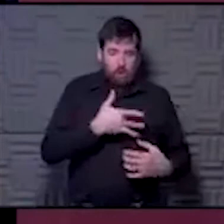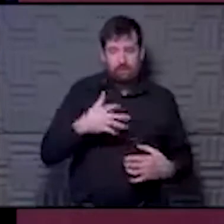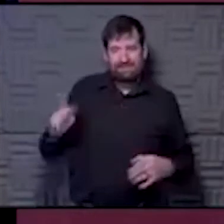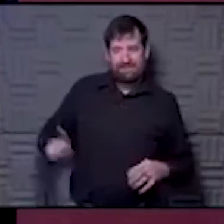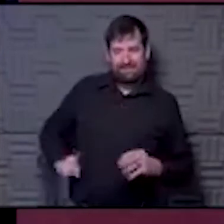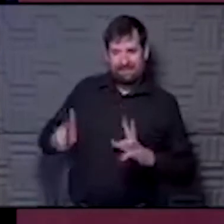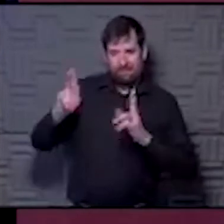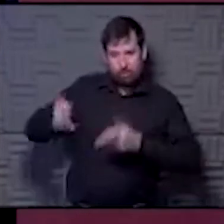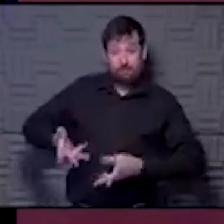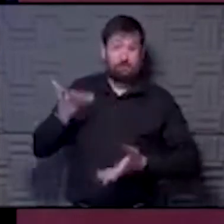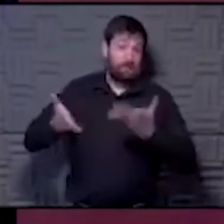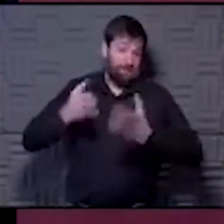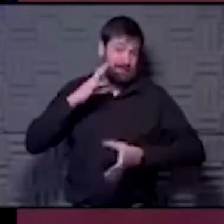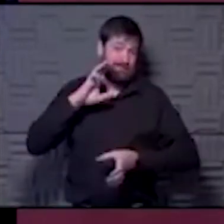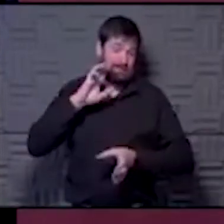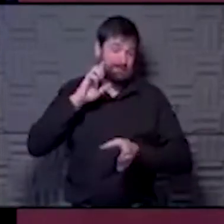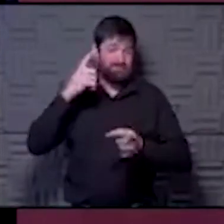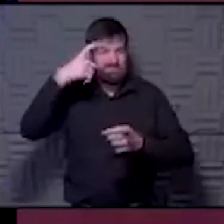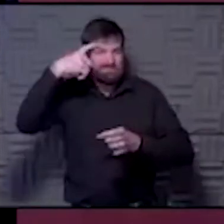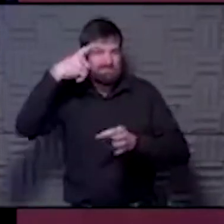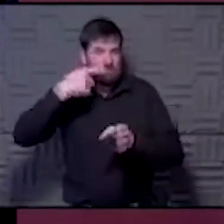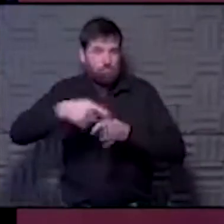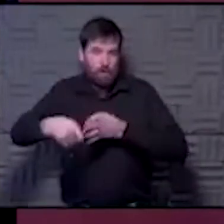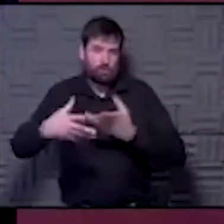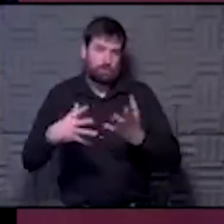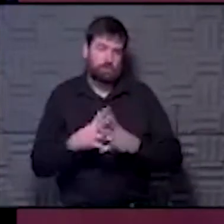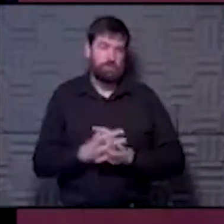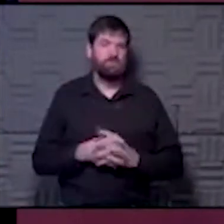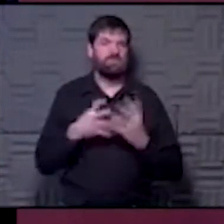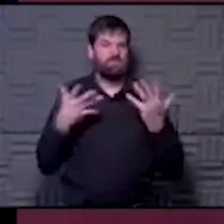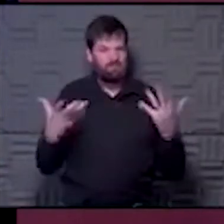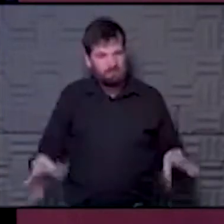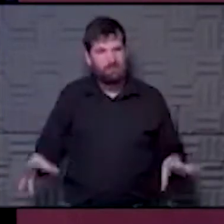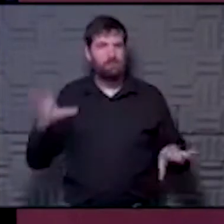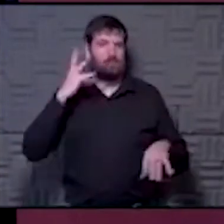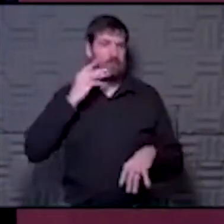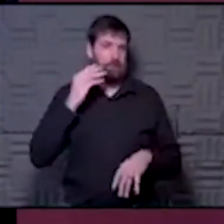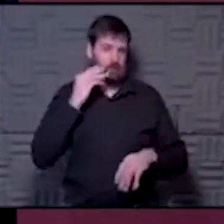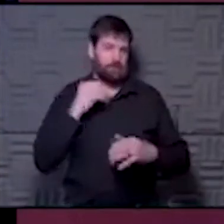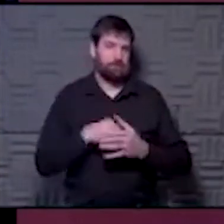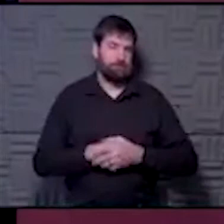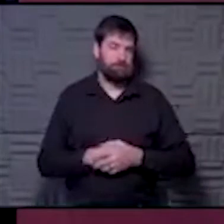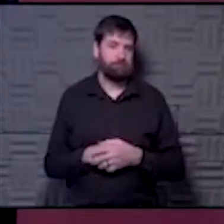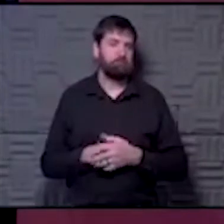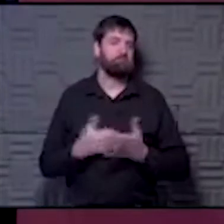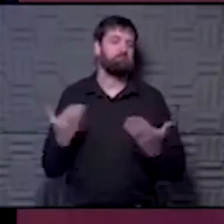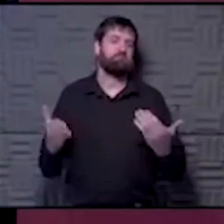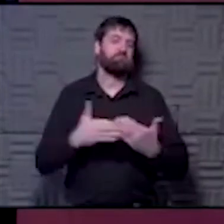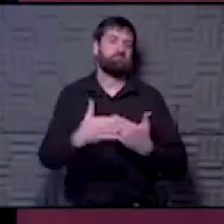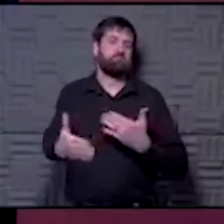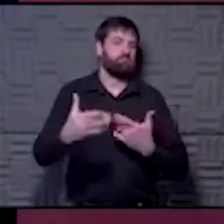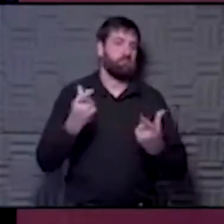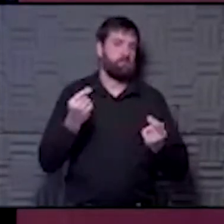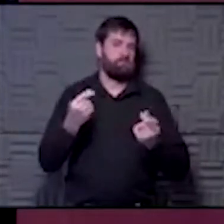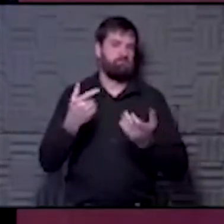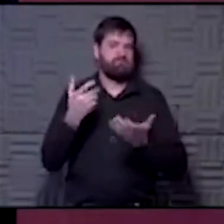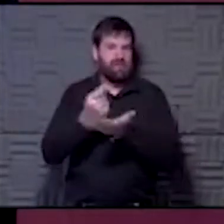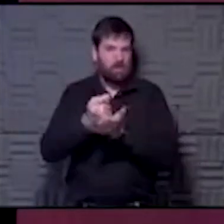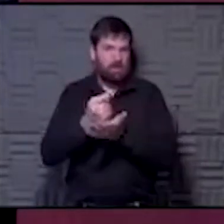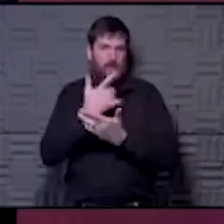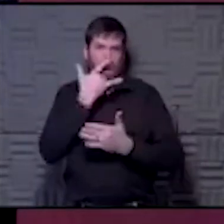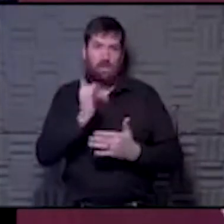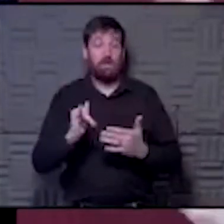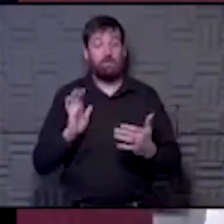had, maybe a neurologist, who have had experience with some of these post-COVID effects and what the course of therapy would be. And that's what makes